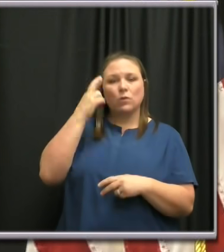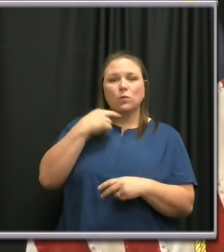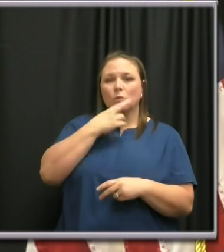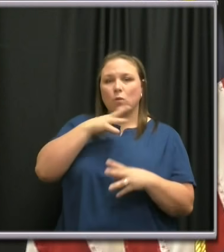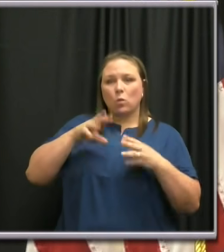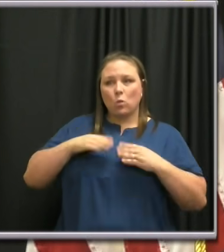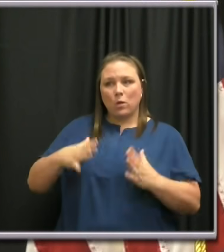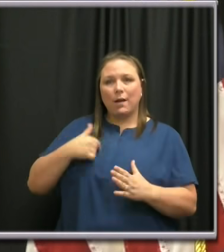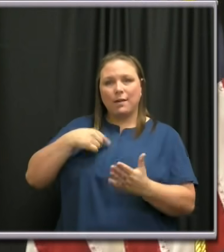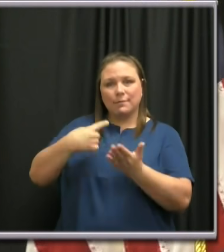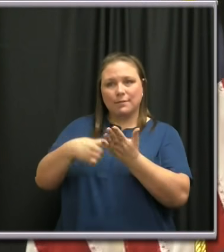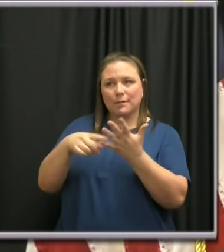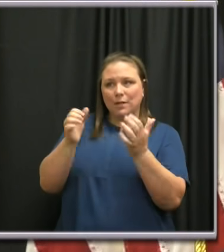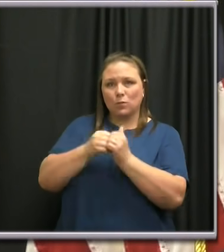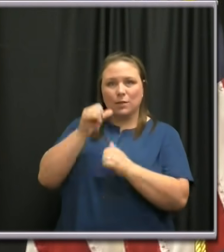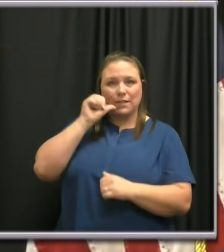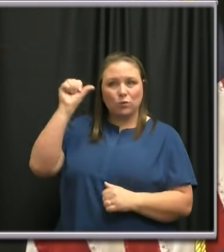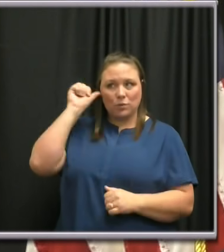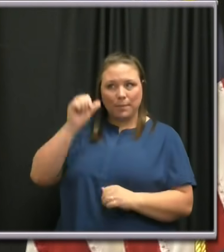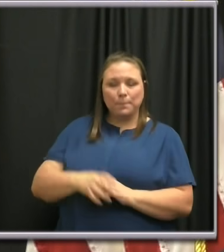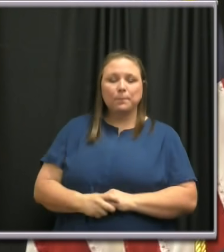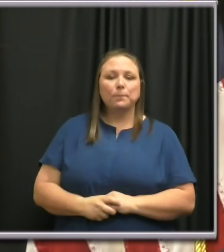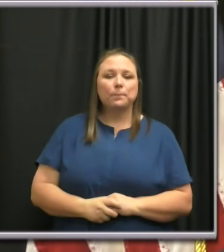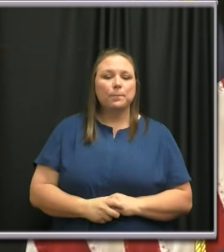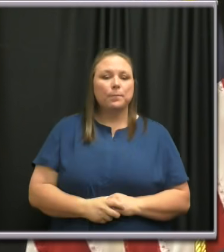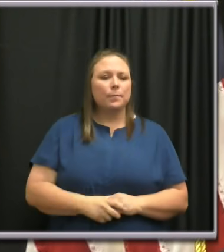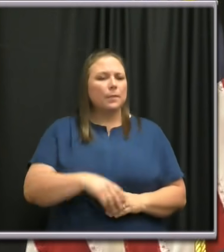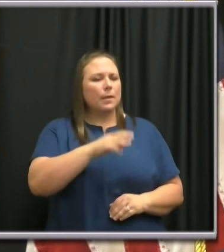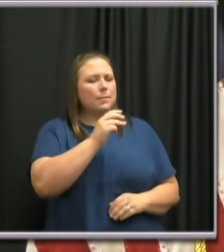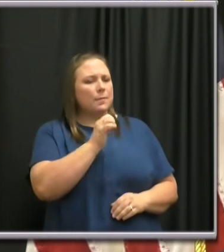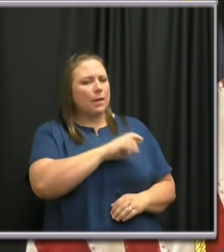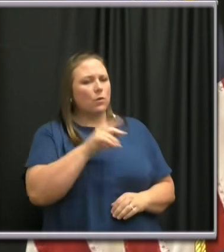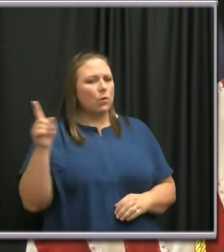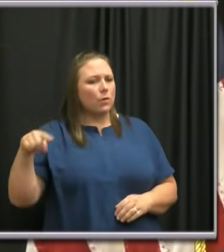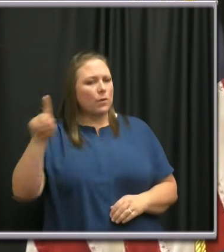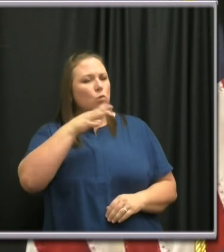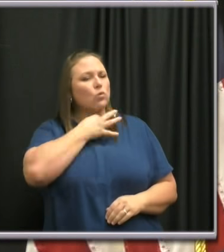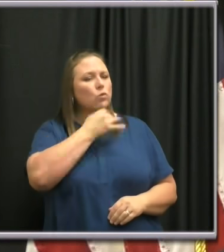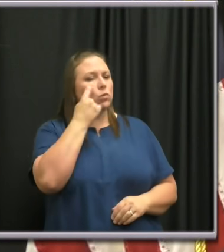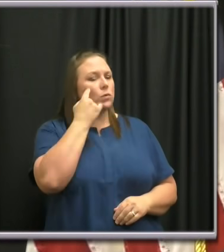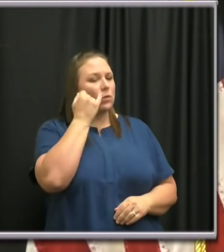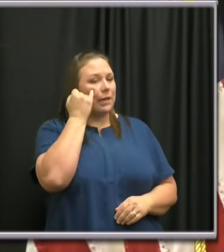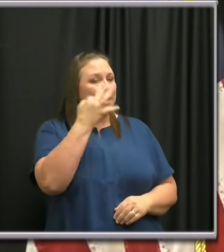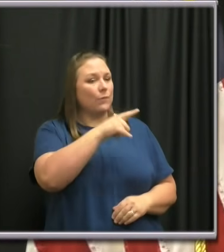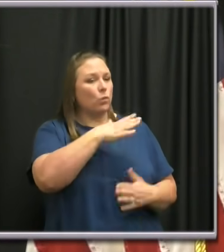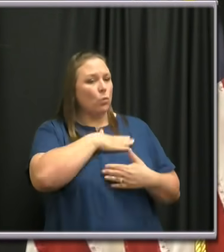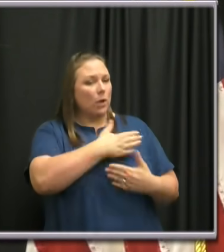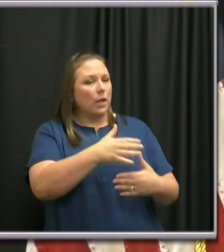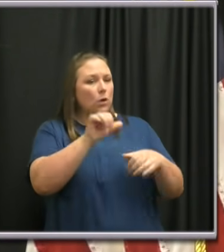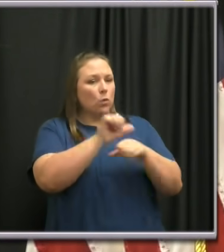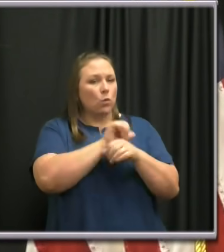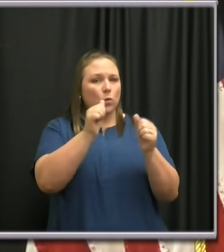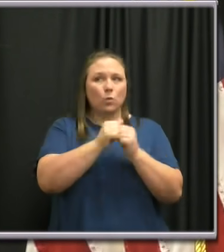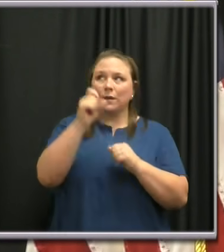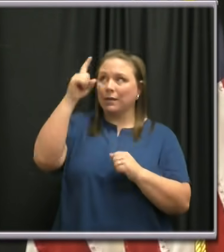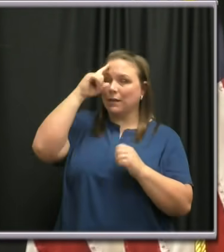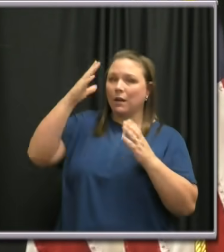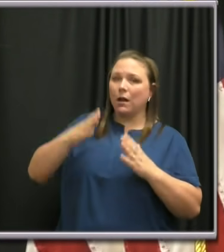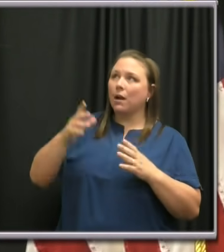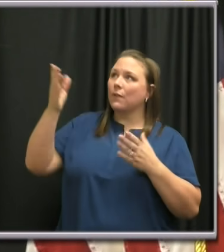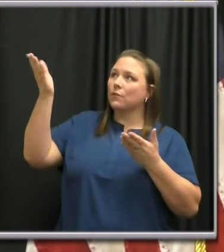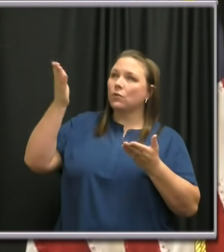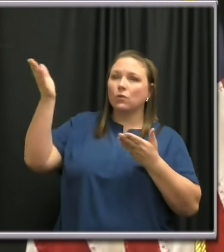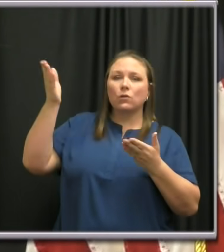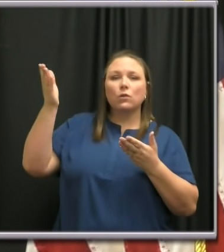spoke with yesterday. Mayor, they were wondering if you would be willing to work with the governor to get the